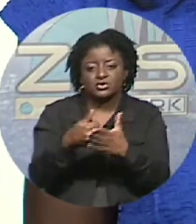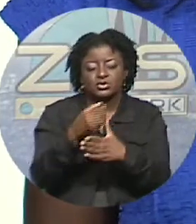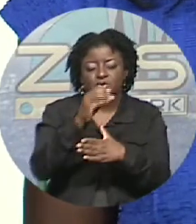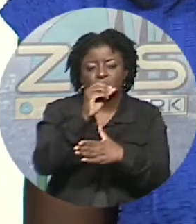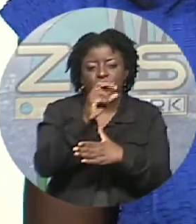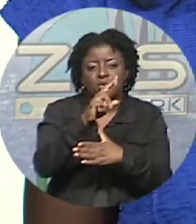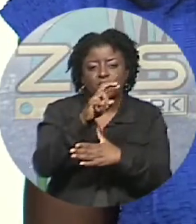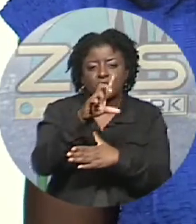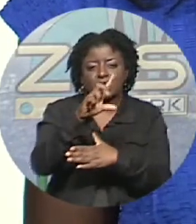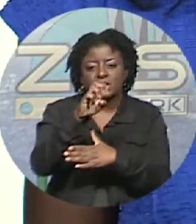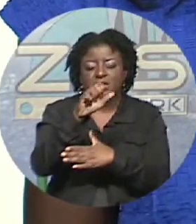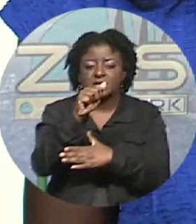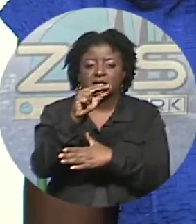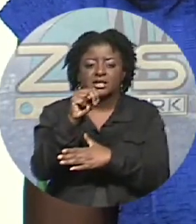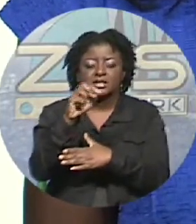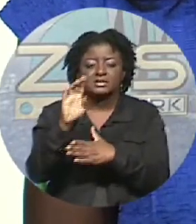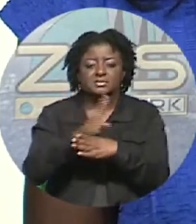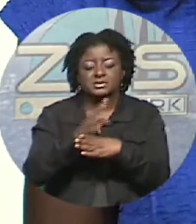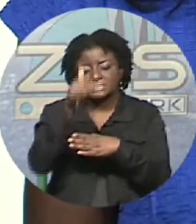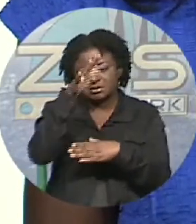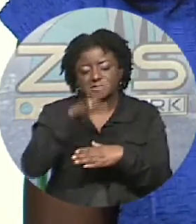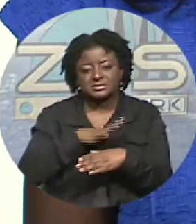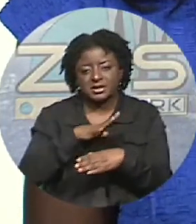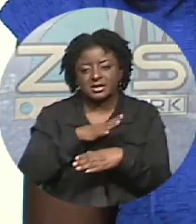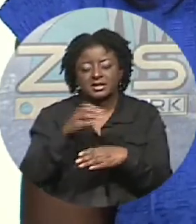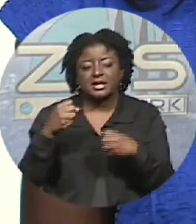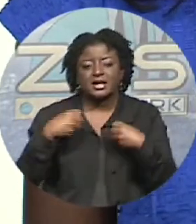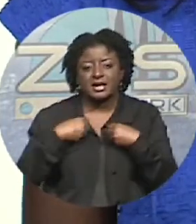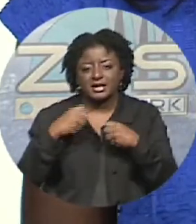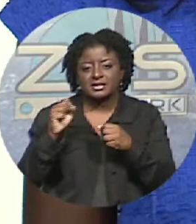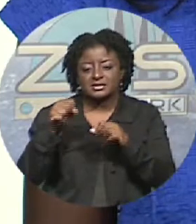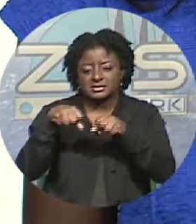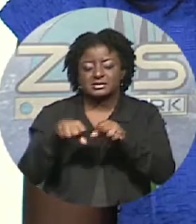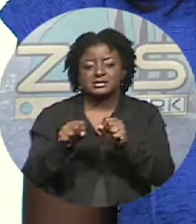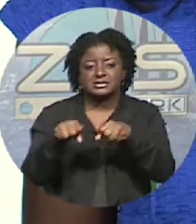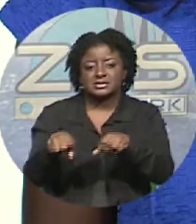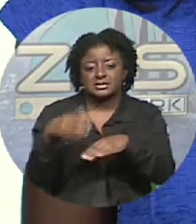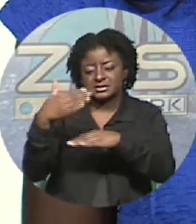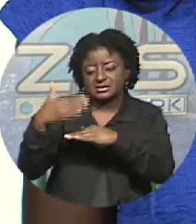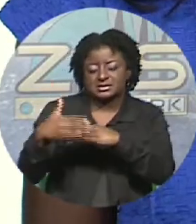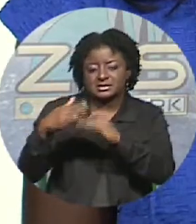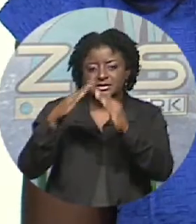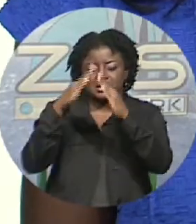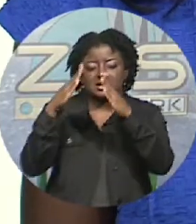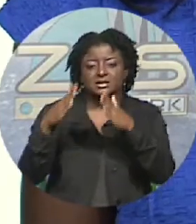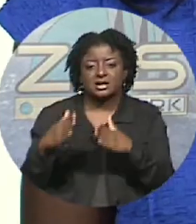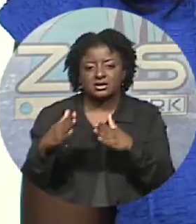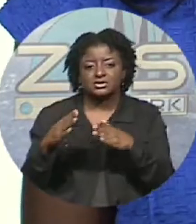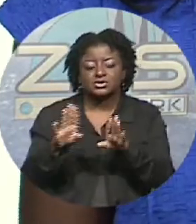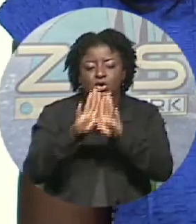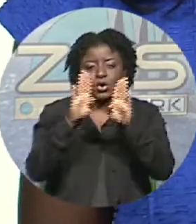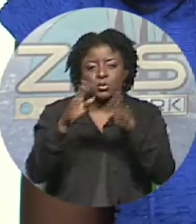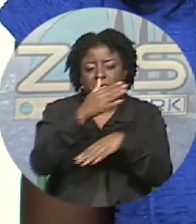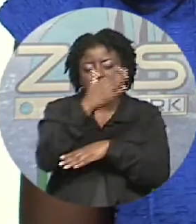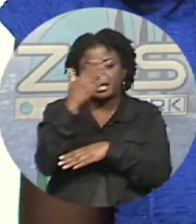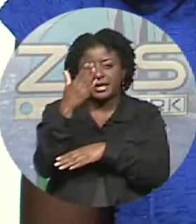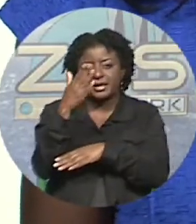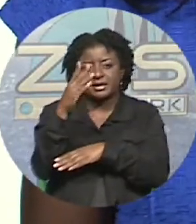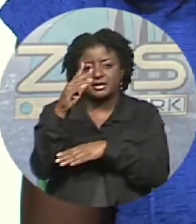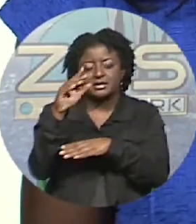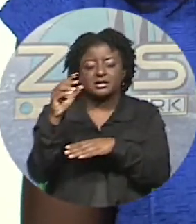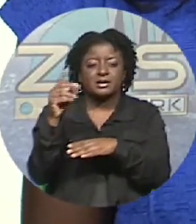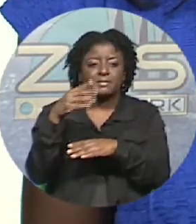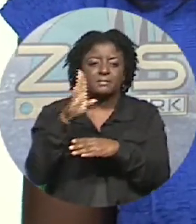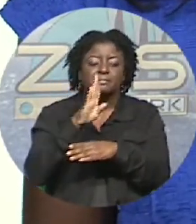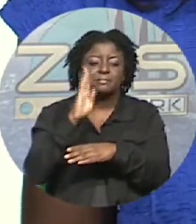The resort includes seaside villas, cottages and suites, a hilltop infinity pool, open-air sunset bar, restaurant and